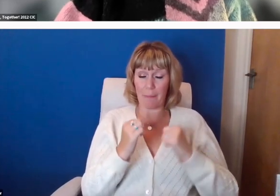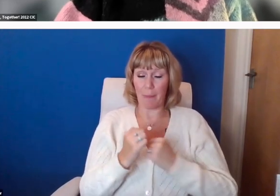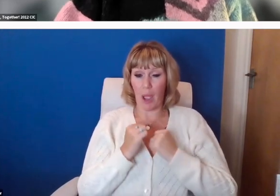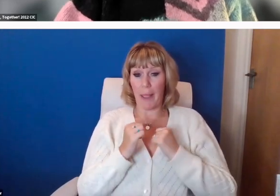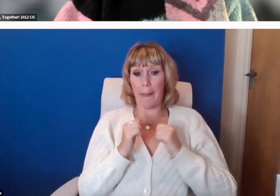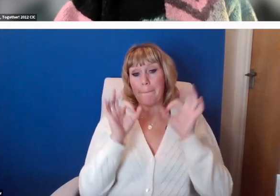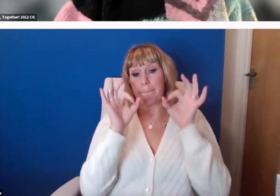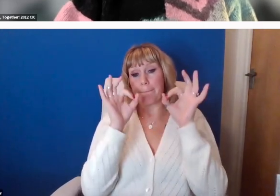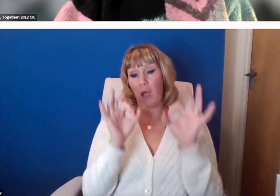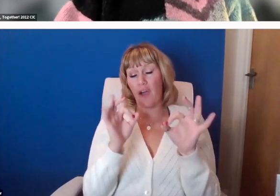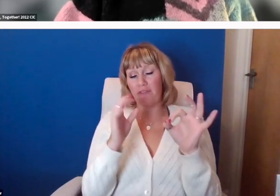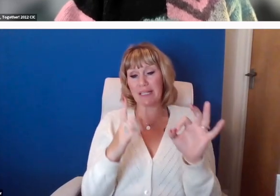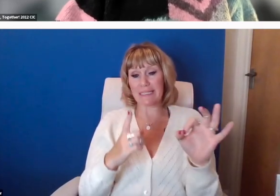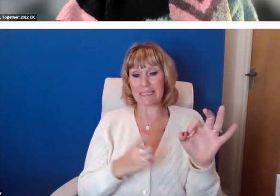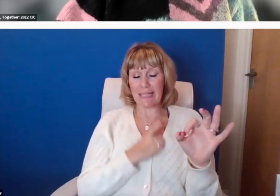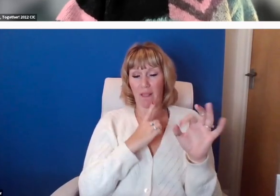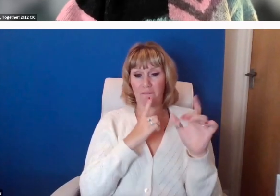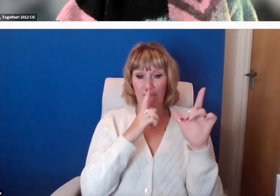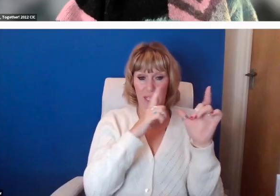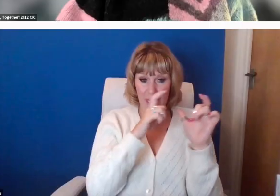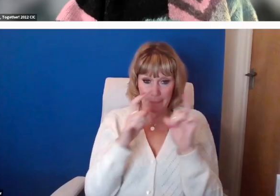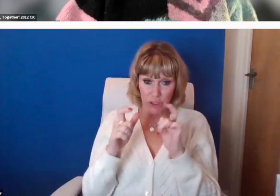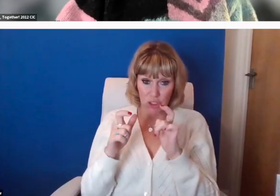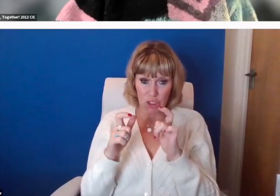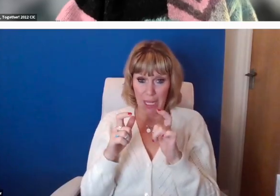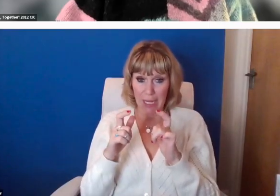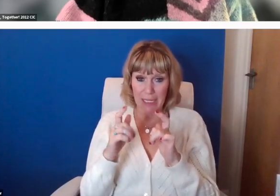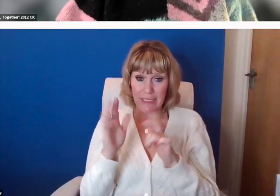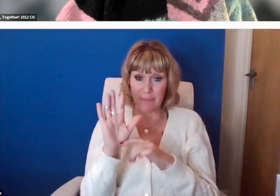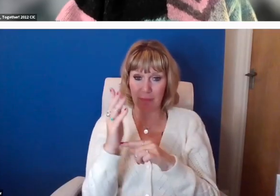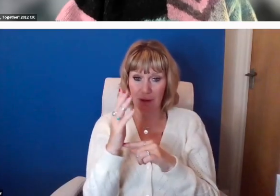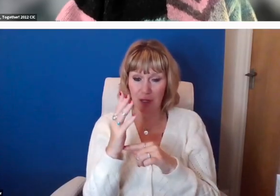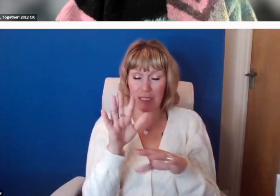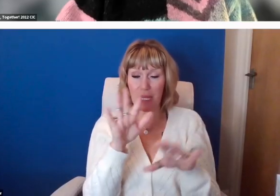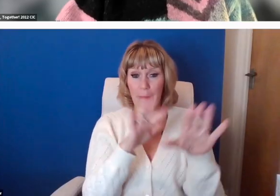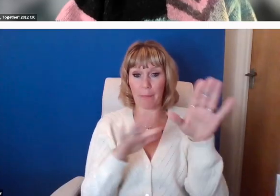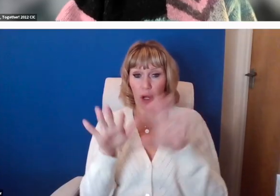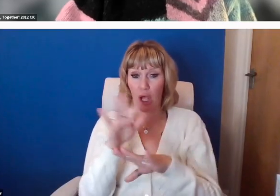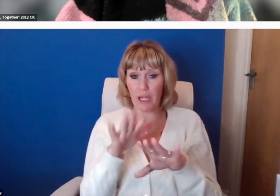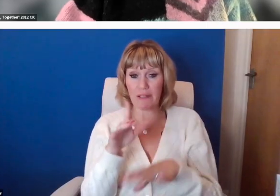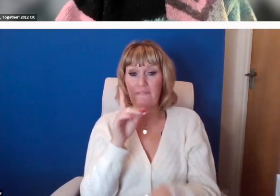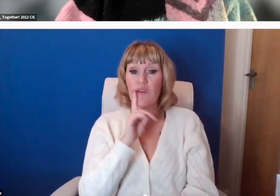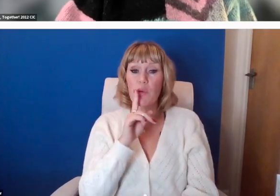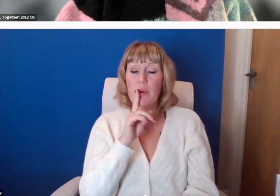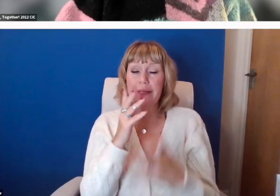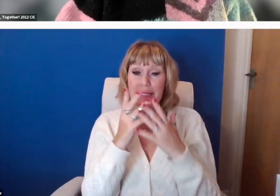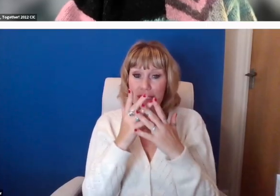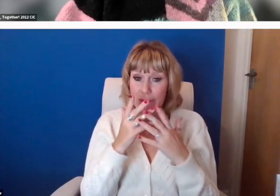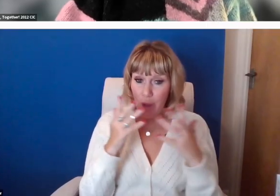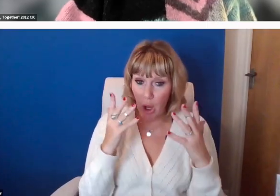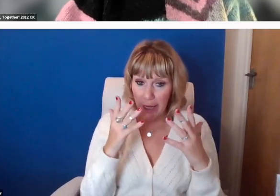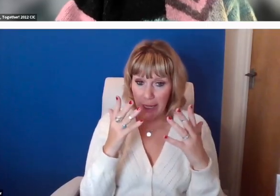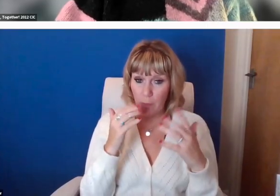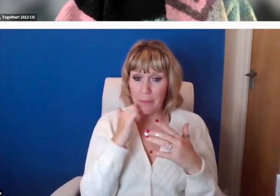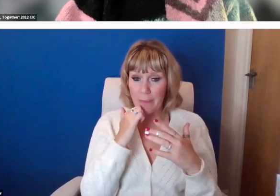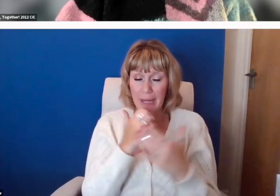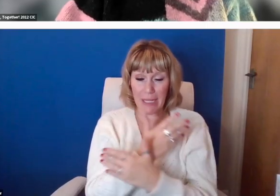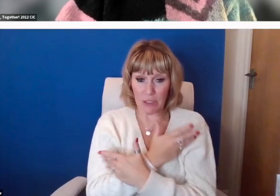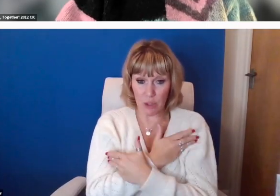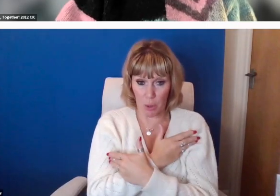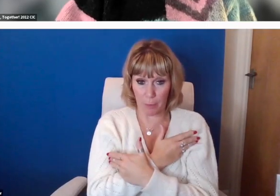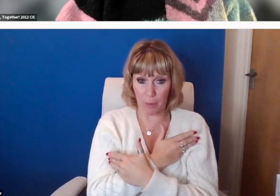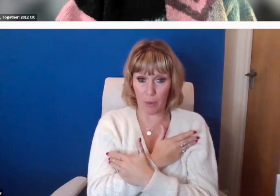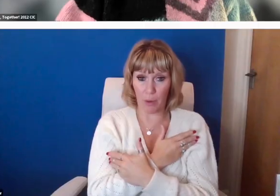Self-Image. And it's a mirrored and blurred filtered digital photograph of a woman smiling, wearing a black top with an